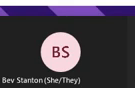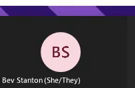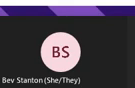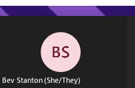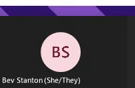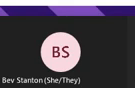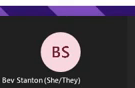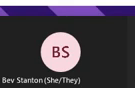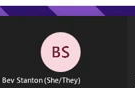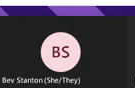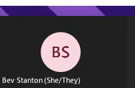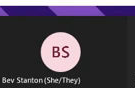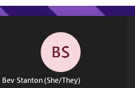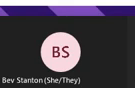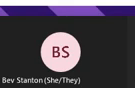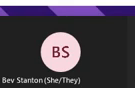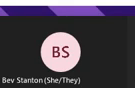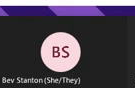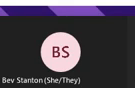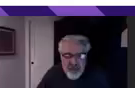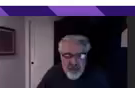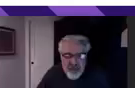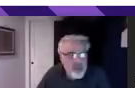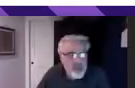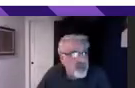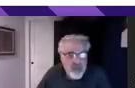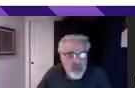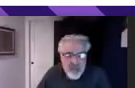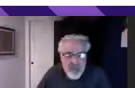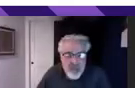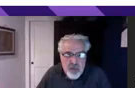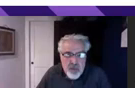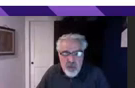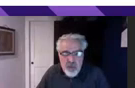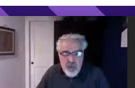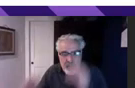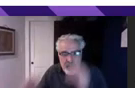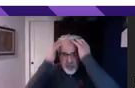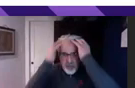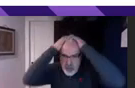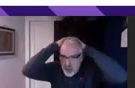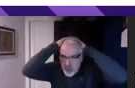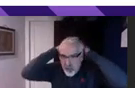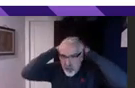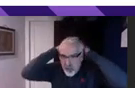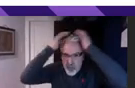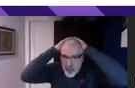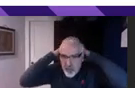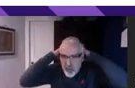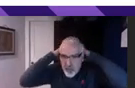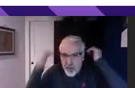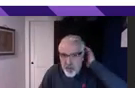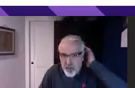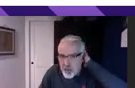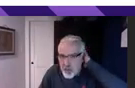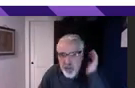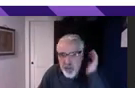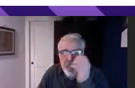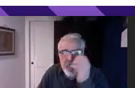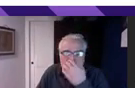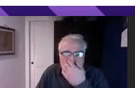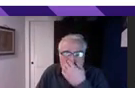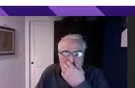Tonight you'll receive a project update from Matt Pollack and Ray Biggs II, the Executive Director and Project